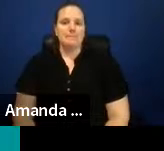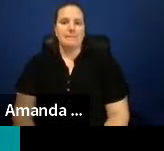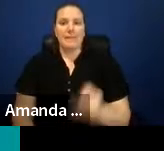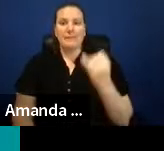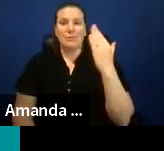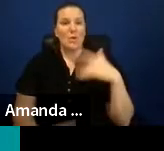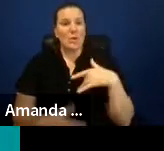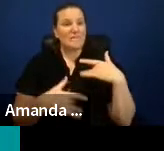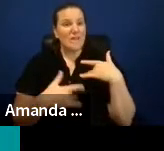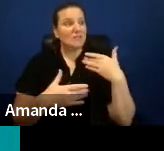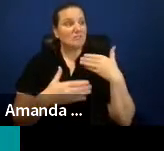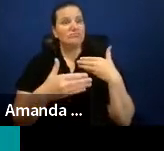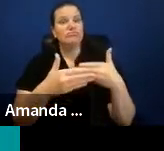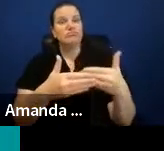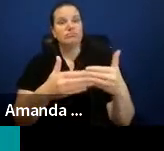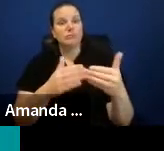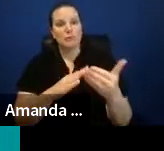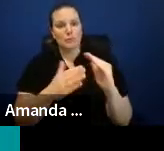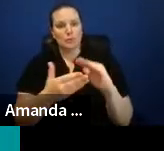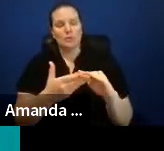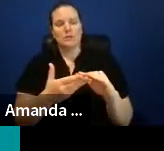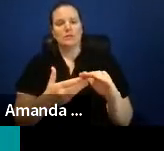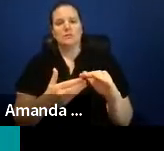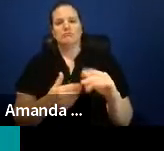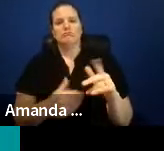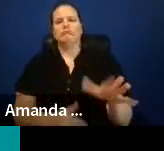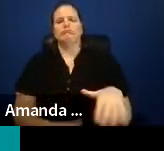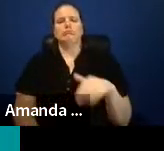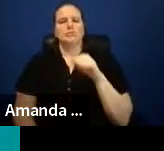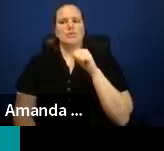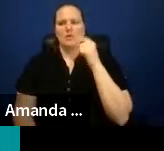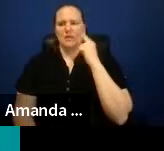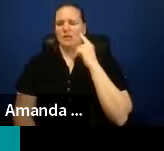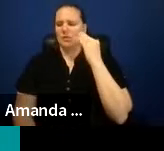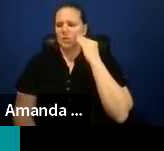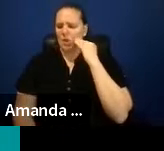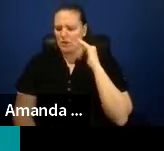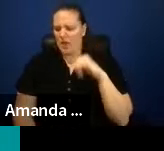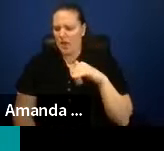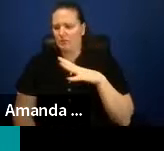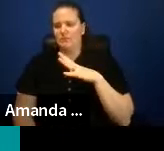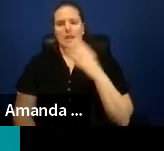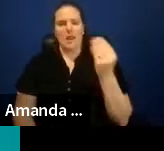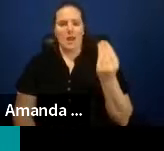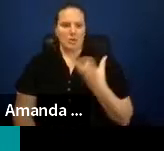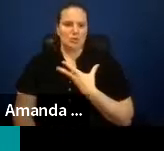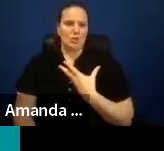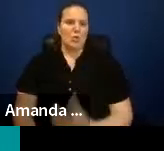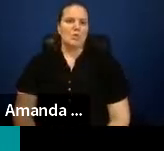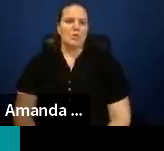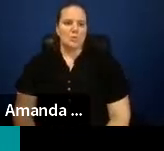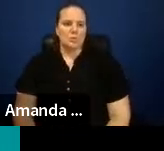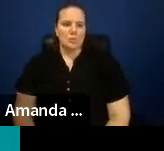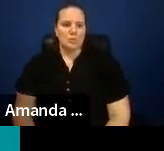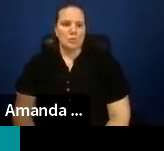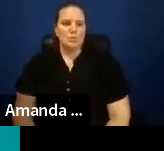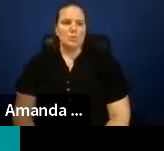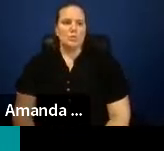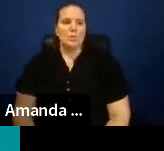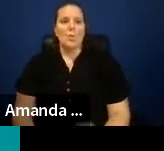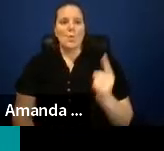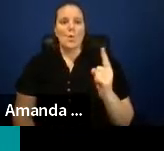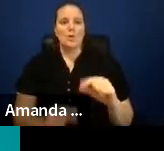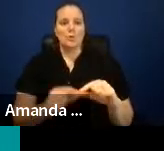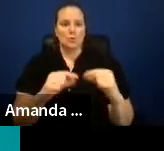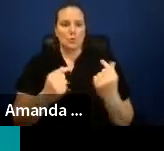coming up in the community that you don't think we're aware of, please let us know. One of the groups that I heard